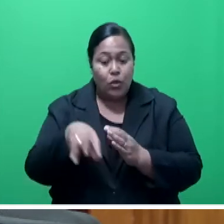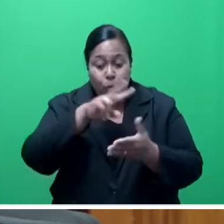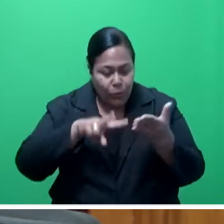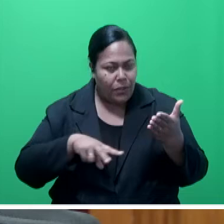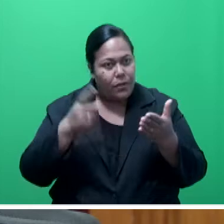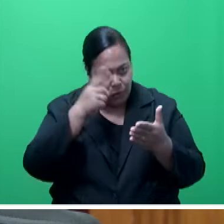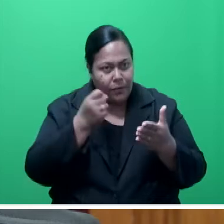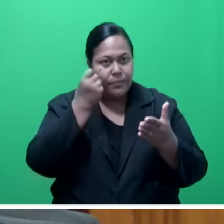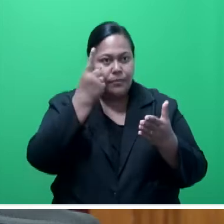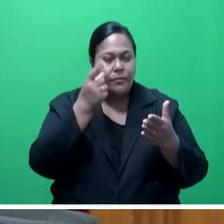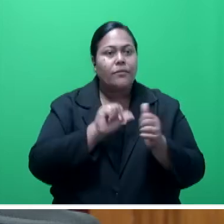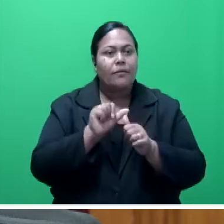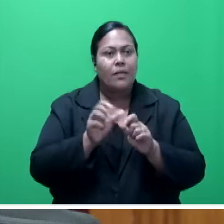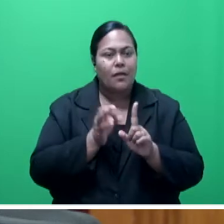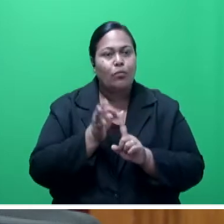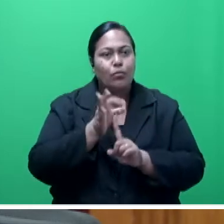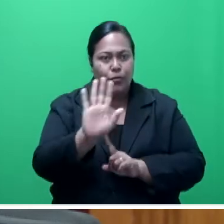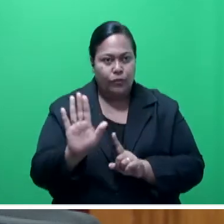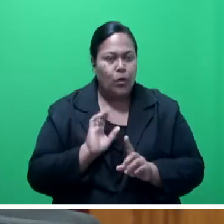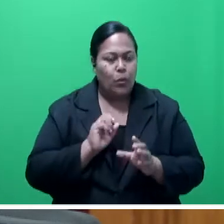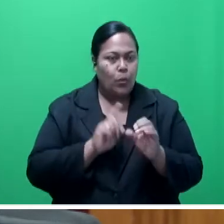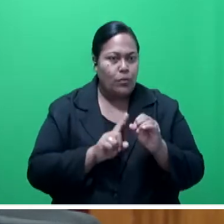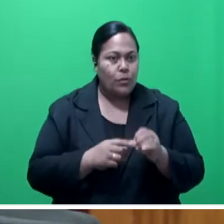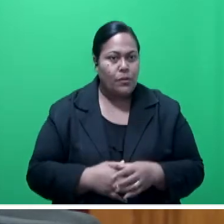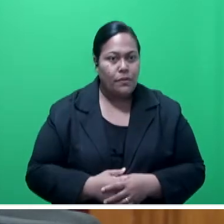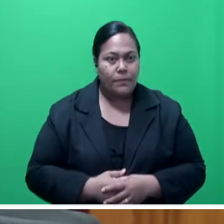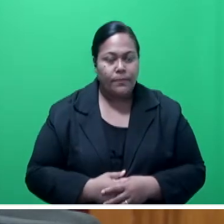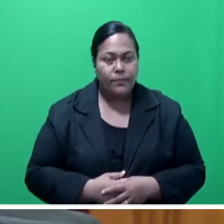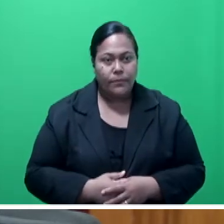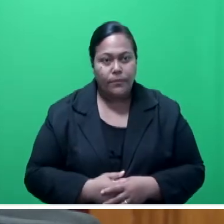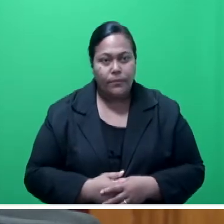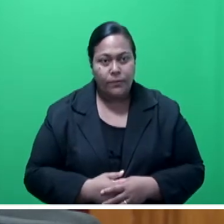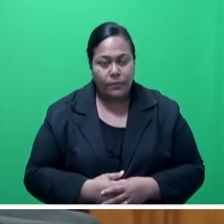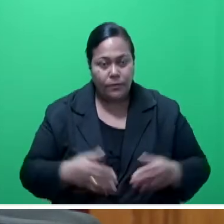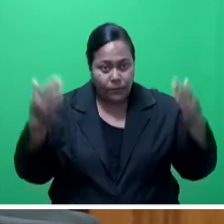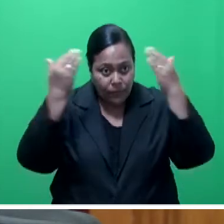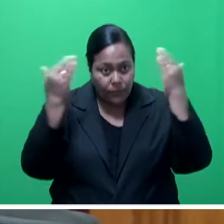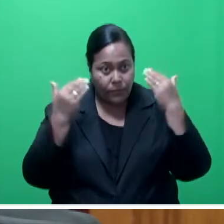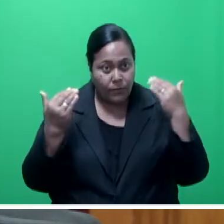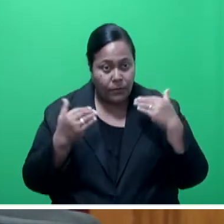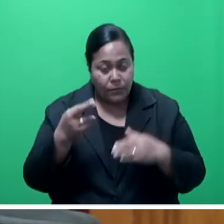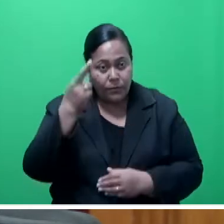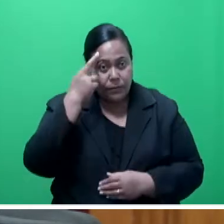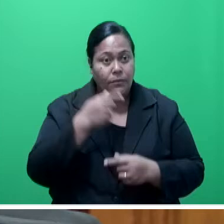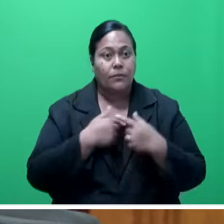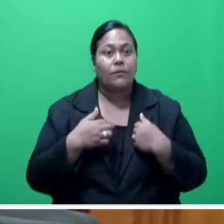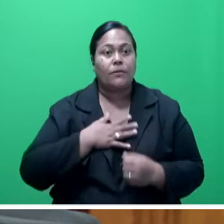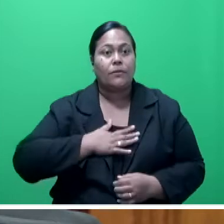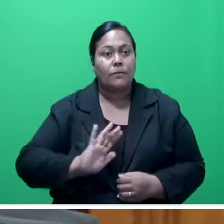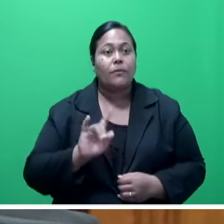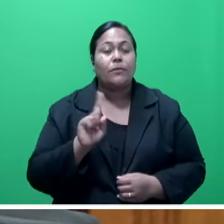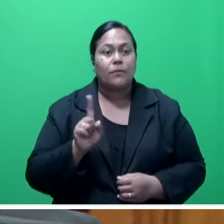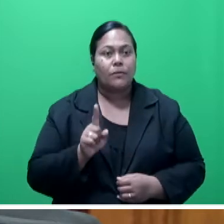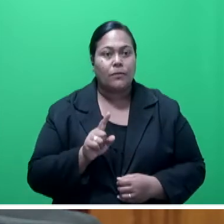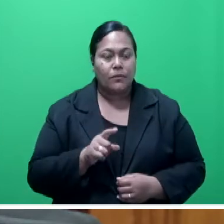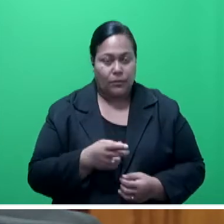can put better questions across the floor. So, Mr. Speaker, we would want to rehabilitate